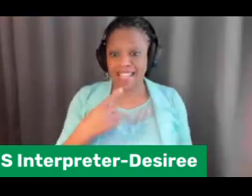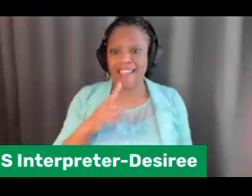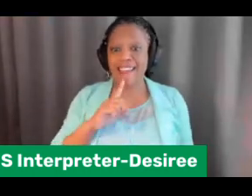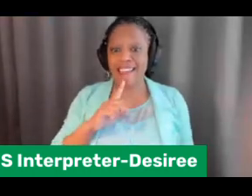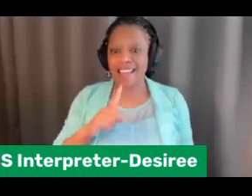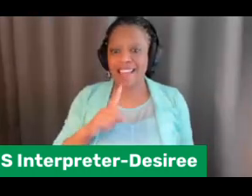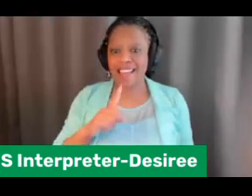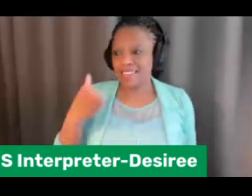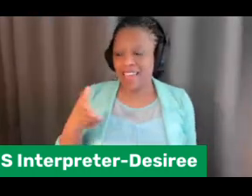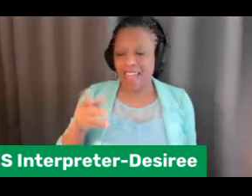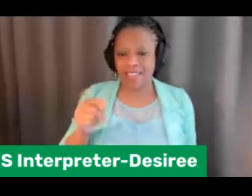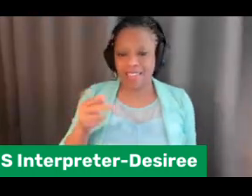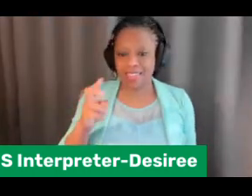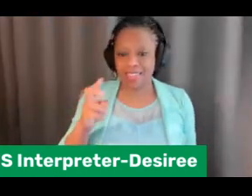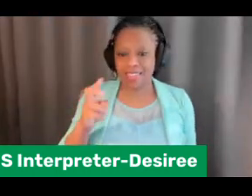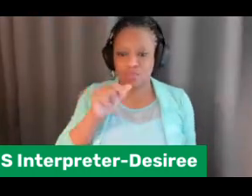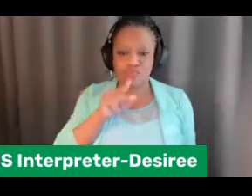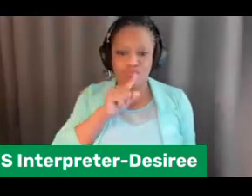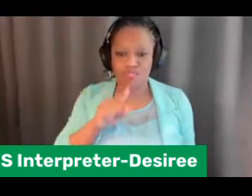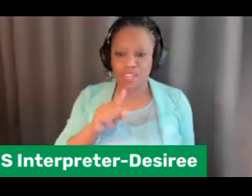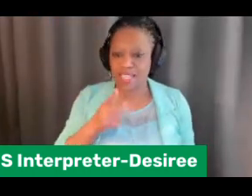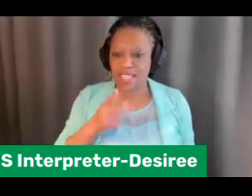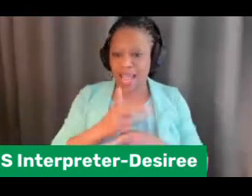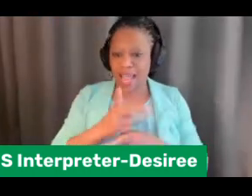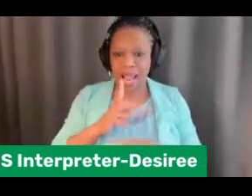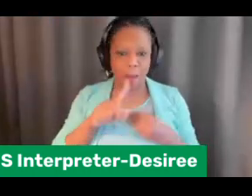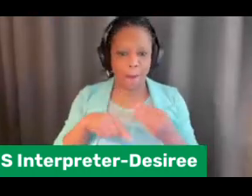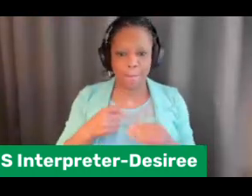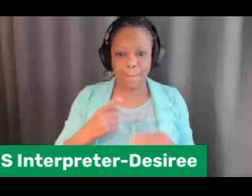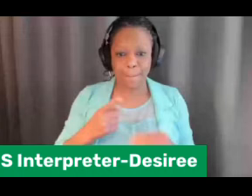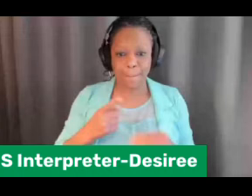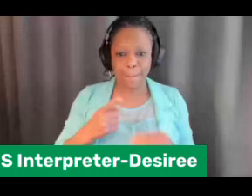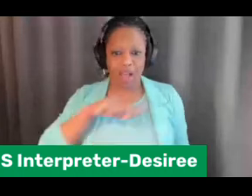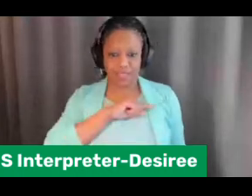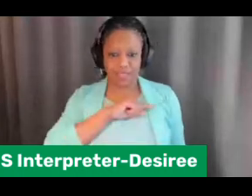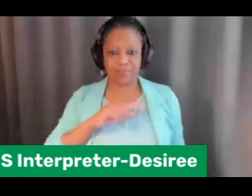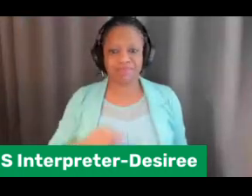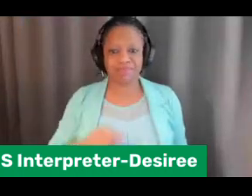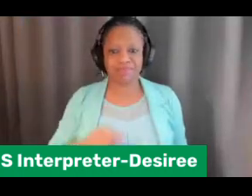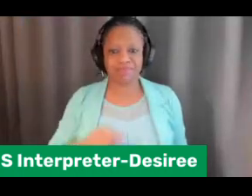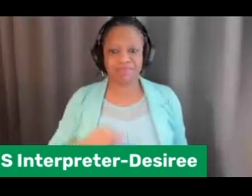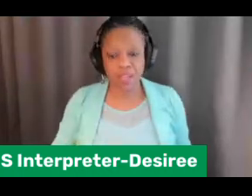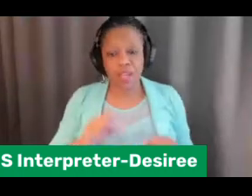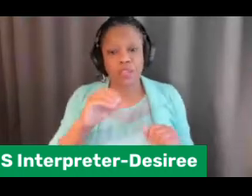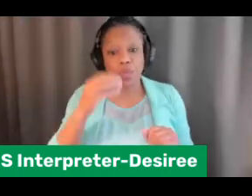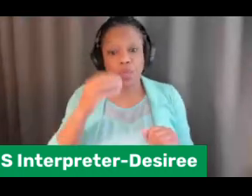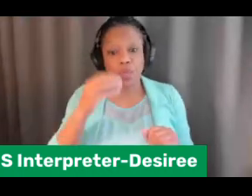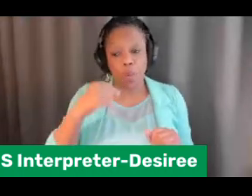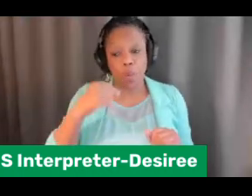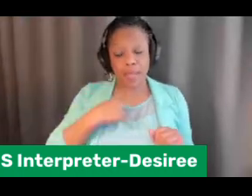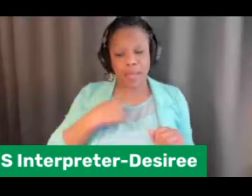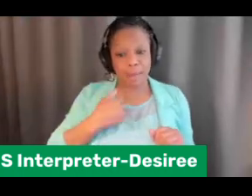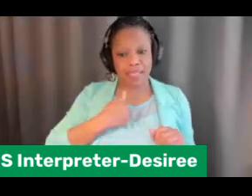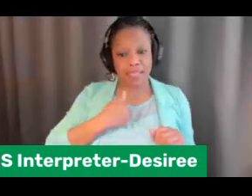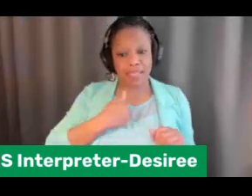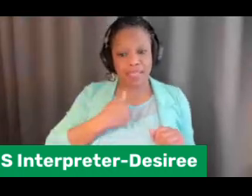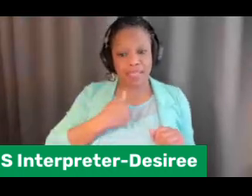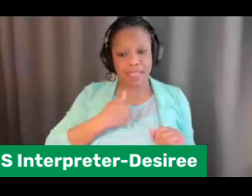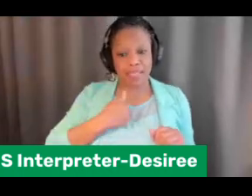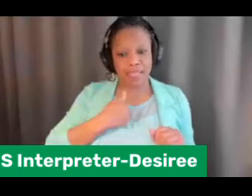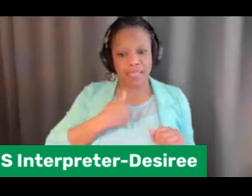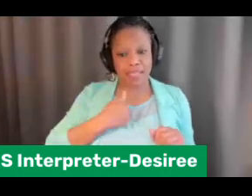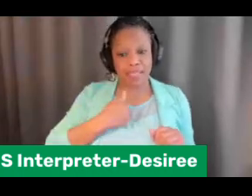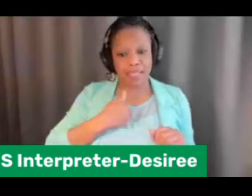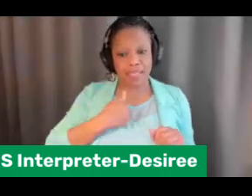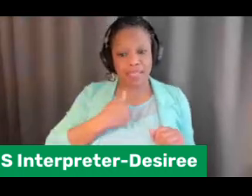Centering Collective Care in Hostile Times. And so for me and the co-author, there are 4 aspects of